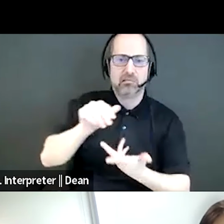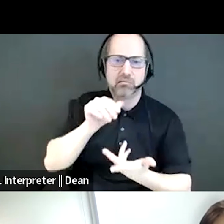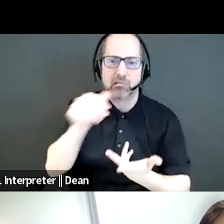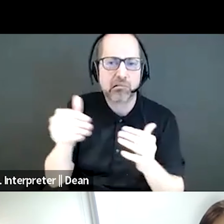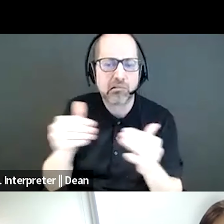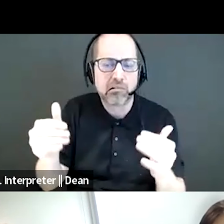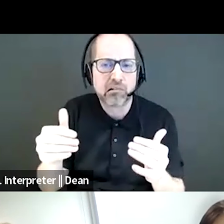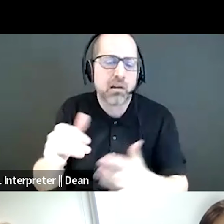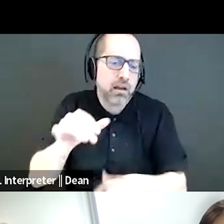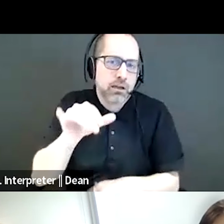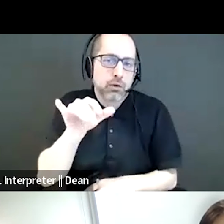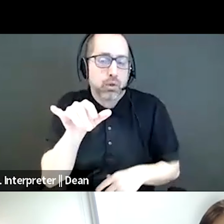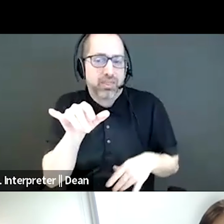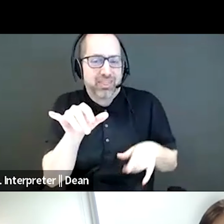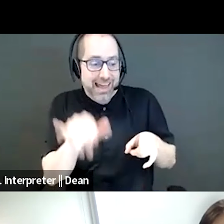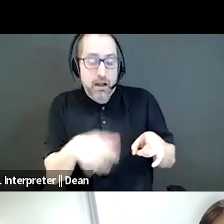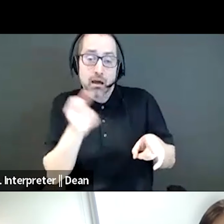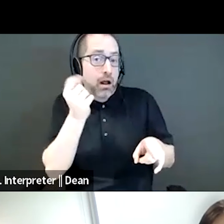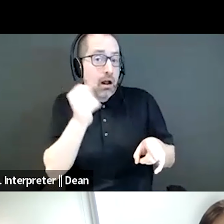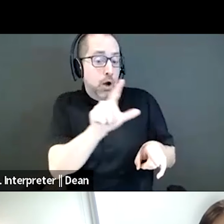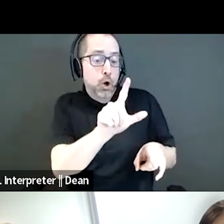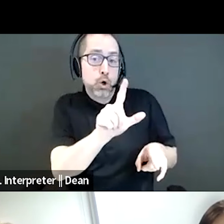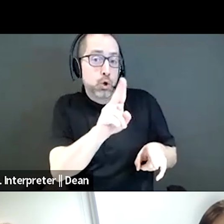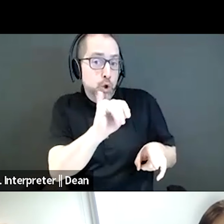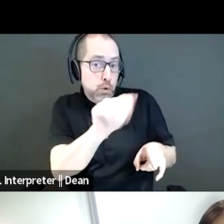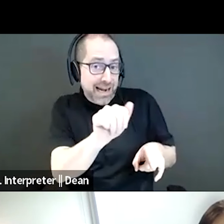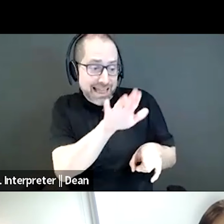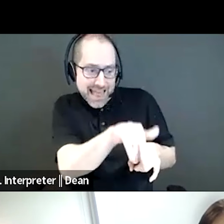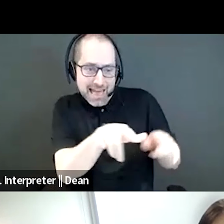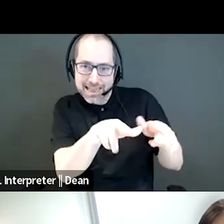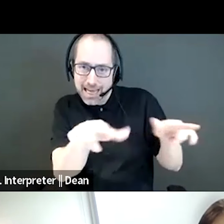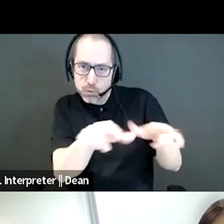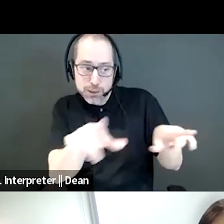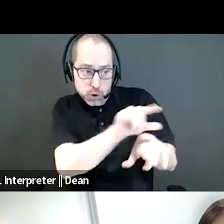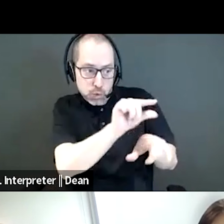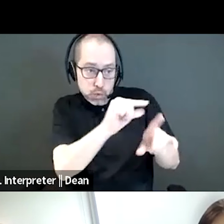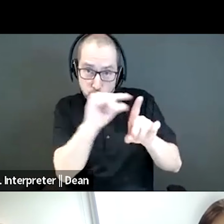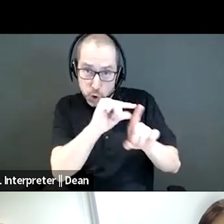with Lumina, the language is designed in a very neutral, non-biased way.